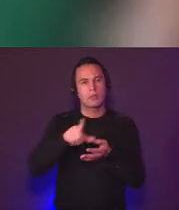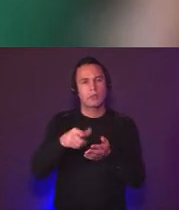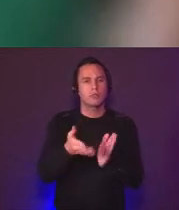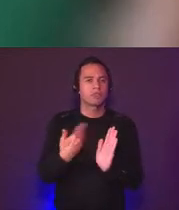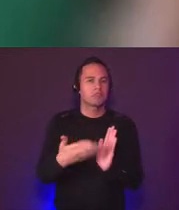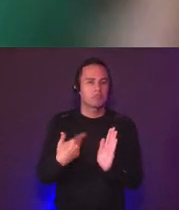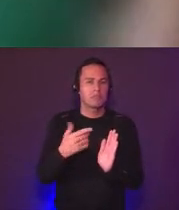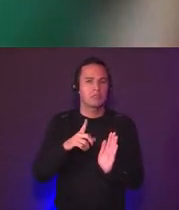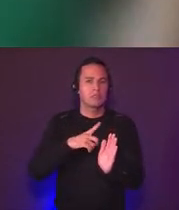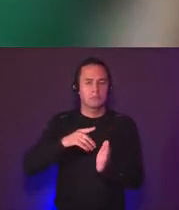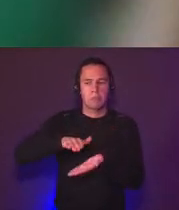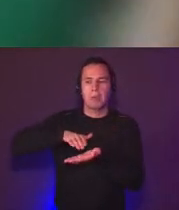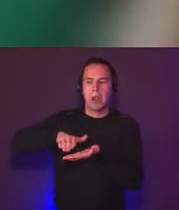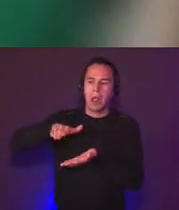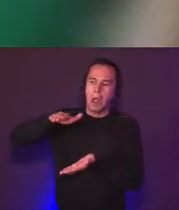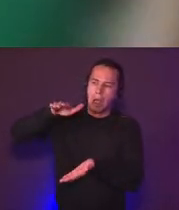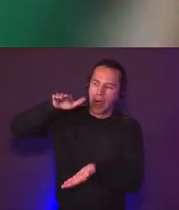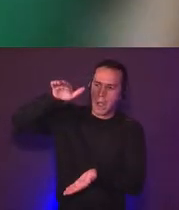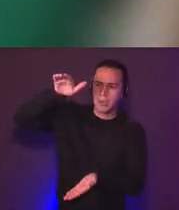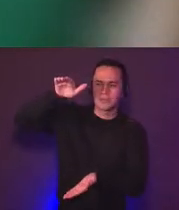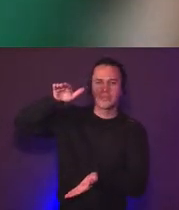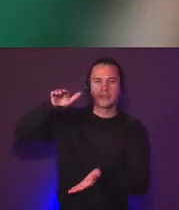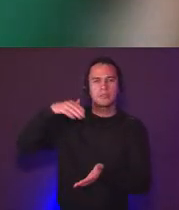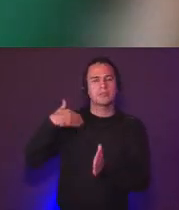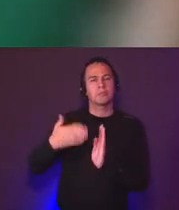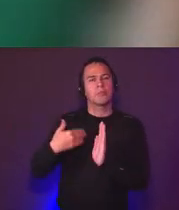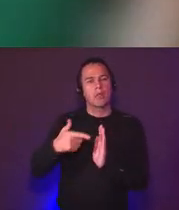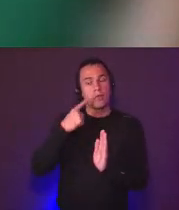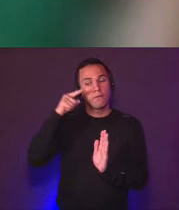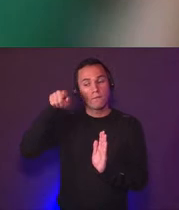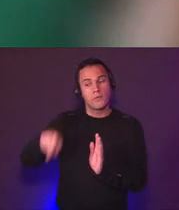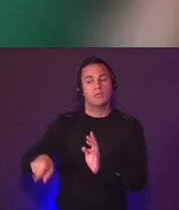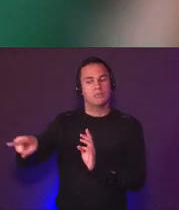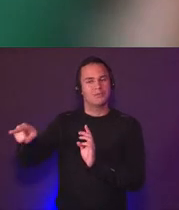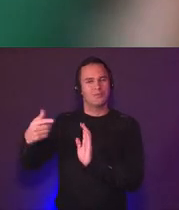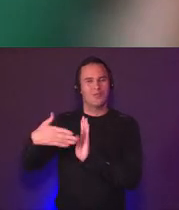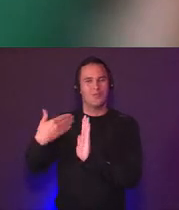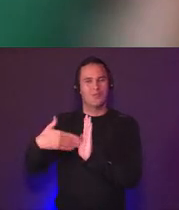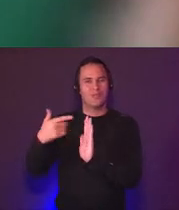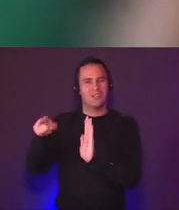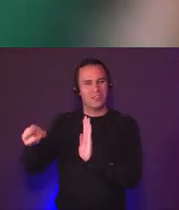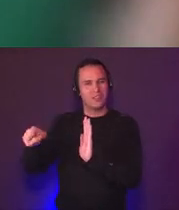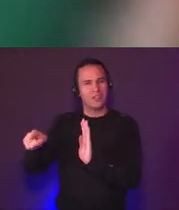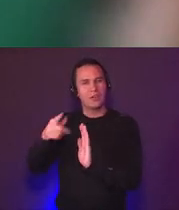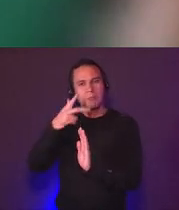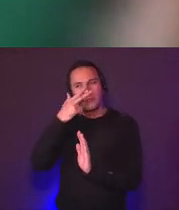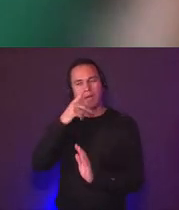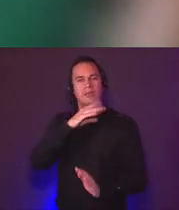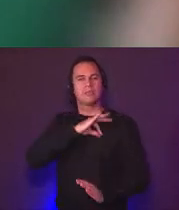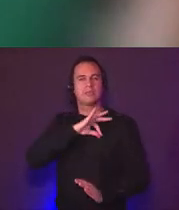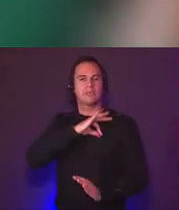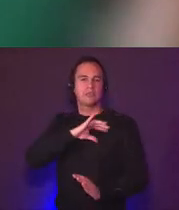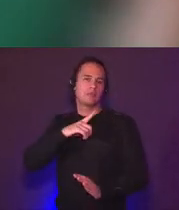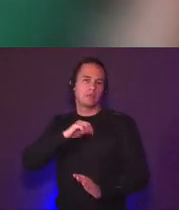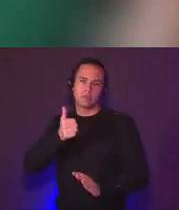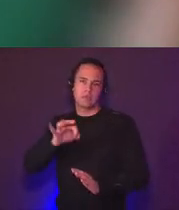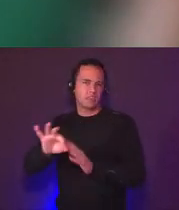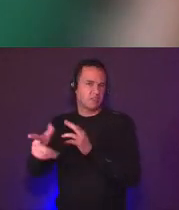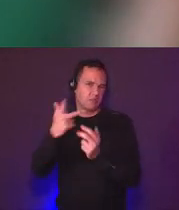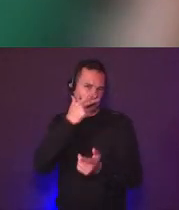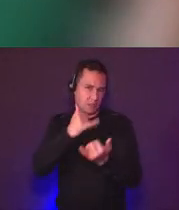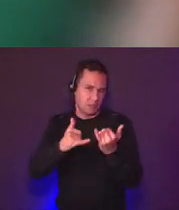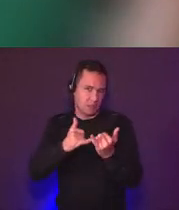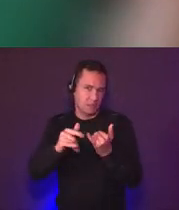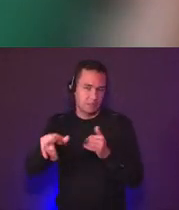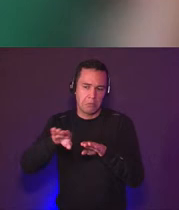their 10 books above and 10 books below. And using baseball salaries was a great example of doing that. But to think